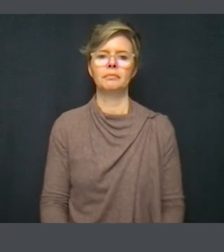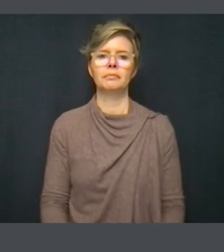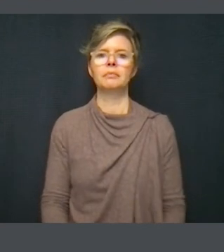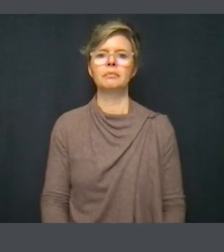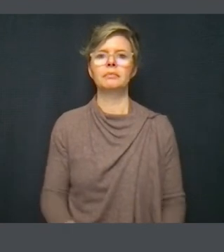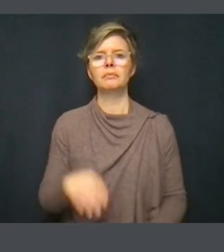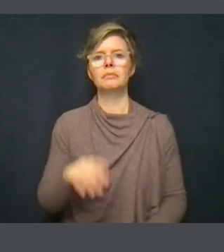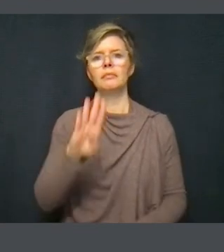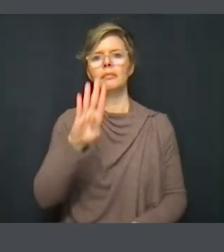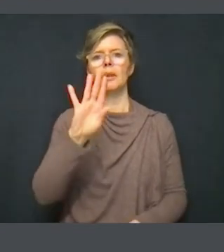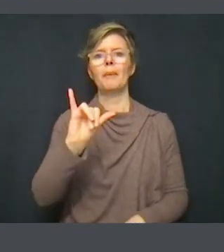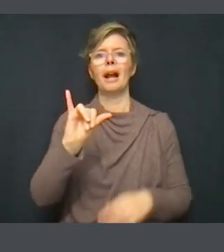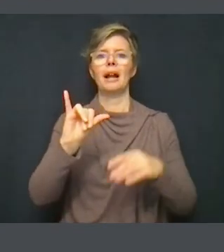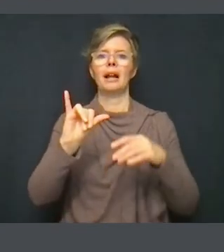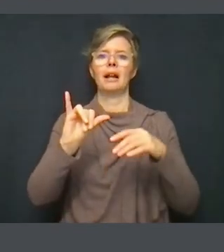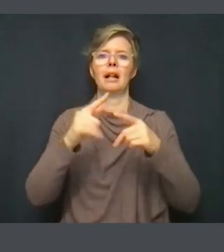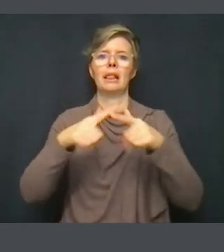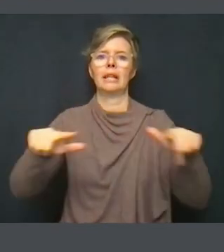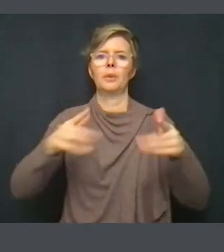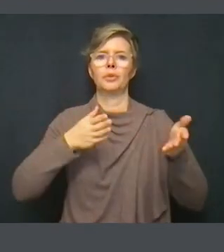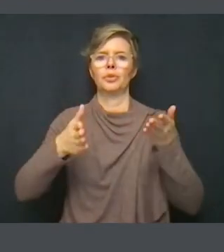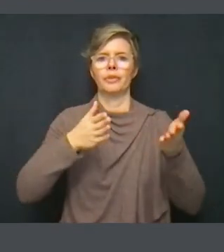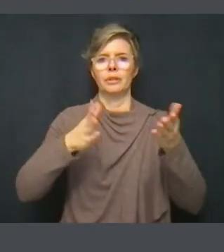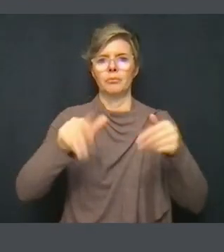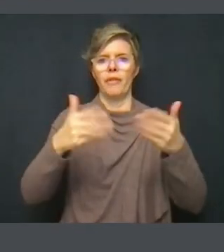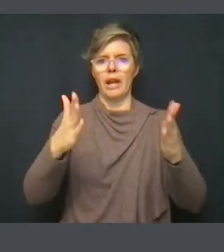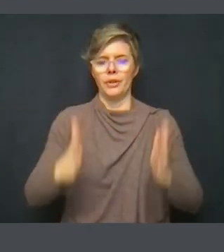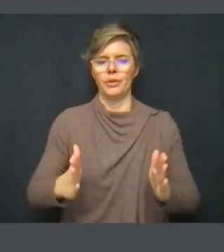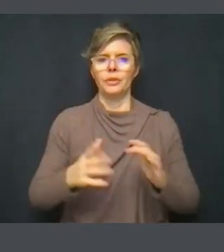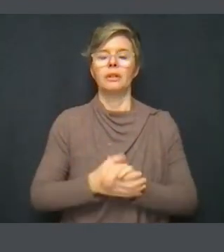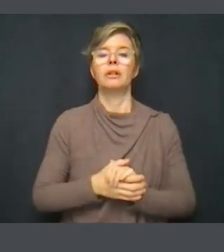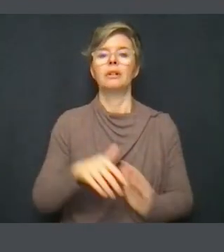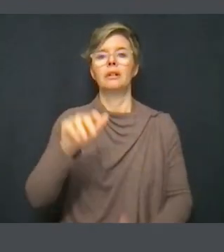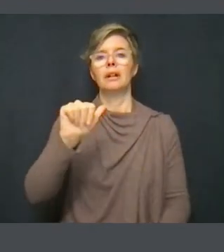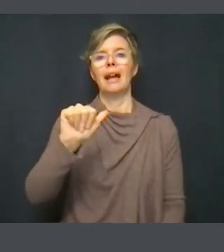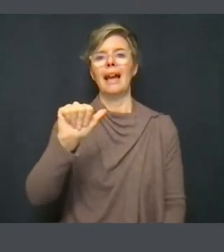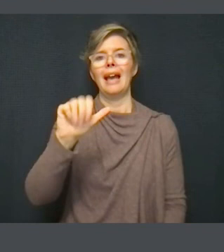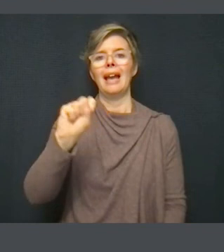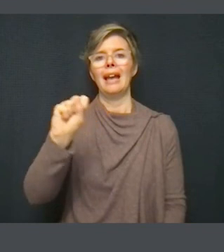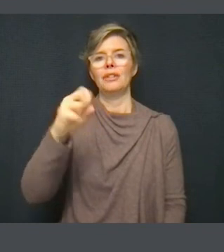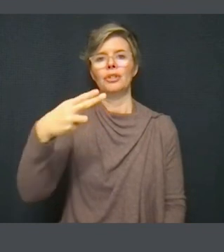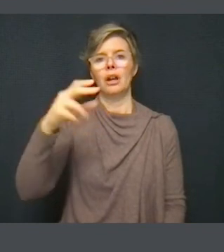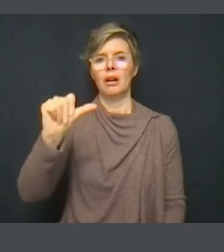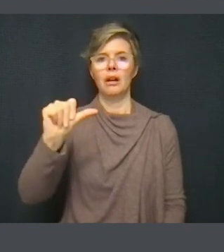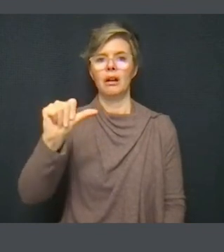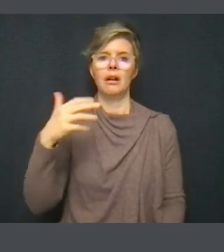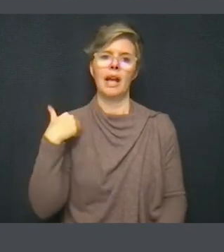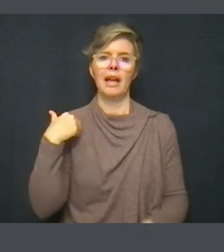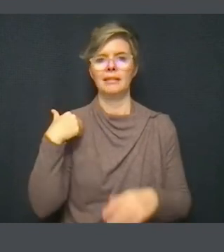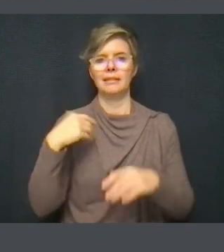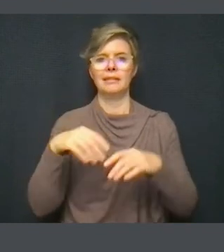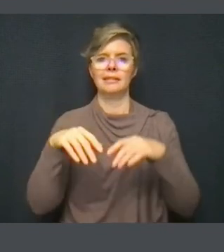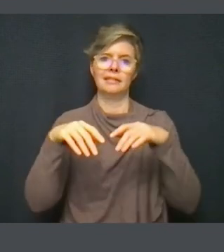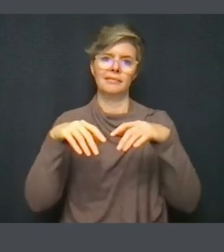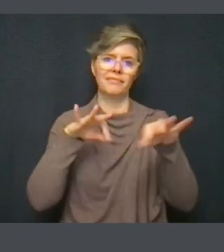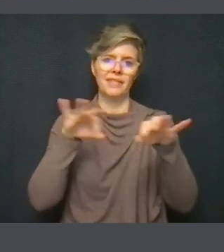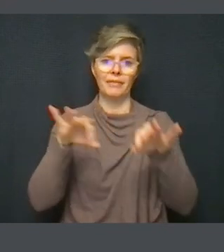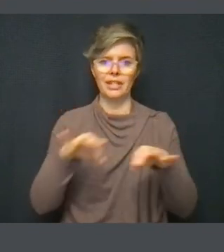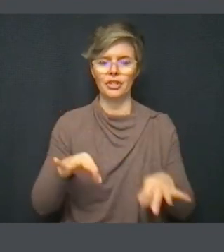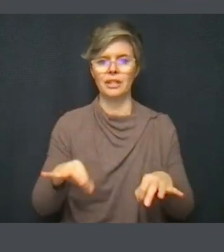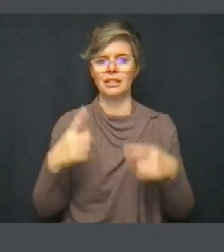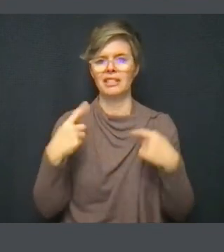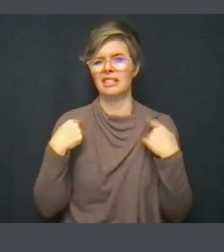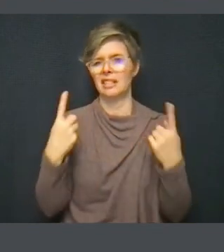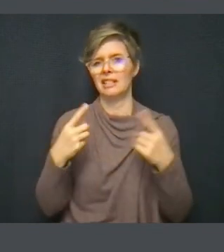Finally, bilingual service providers. ASHA has a technical definition that has been around since the late 80s. And the idea